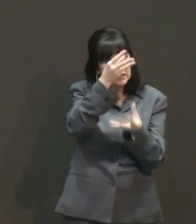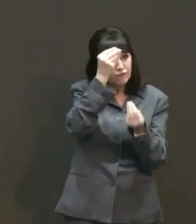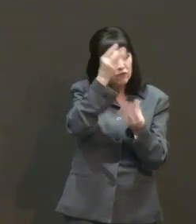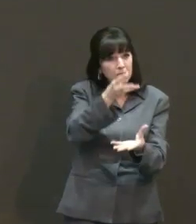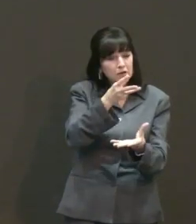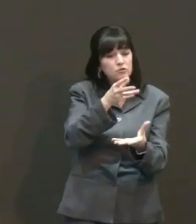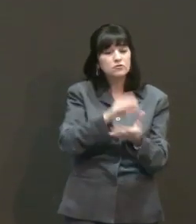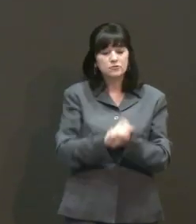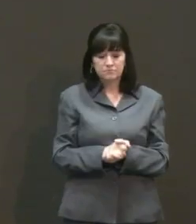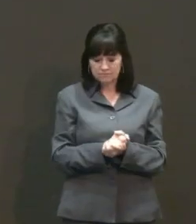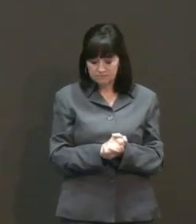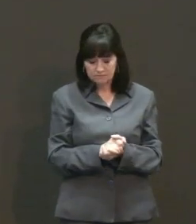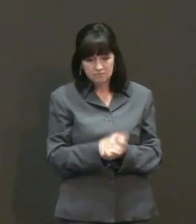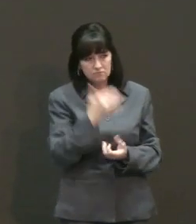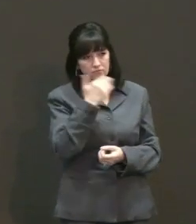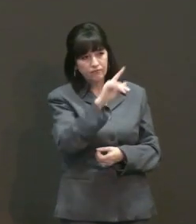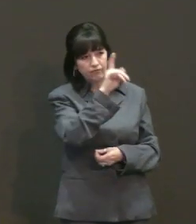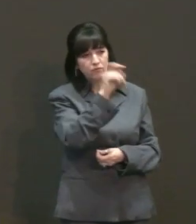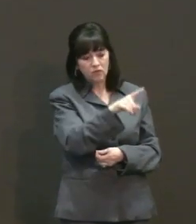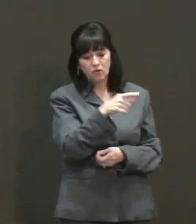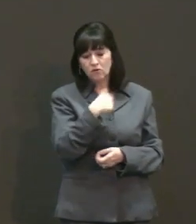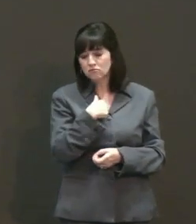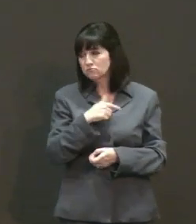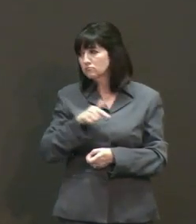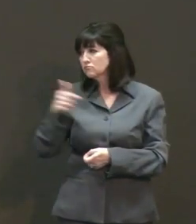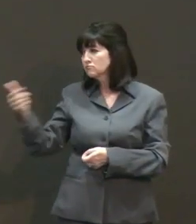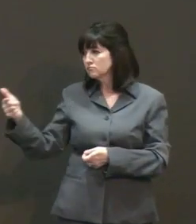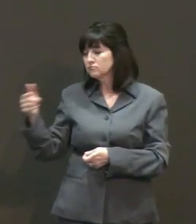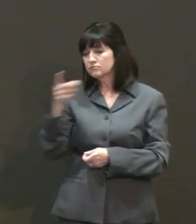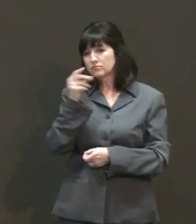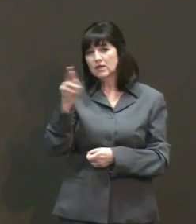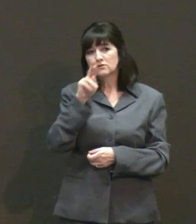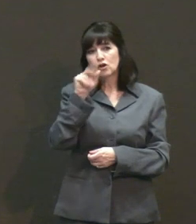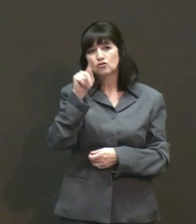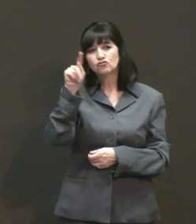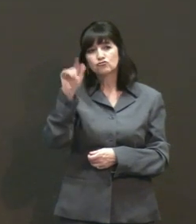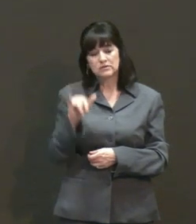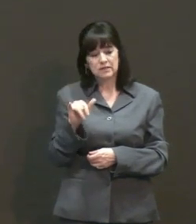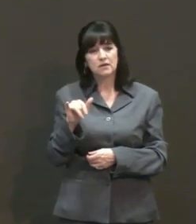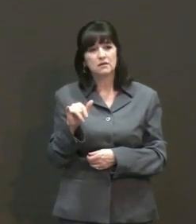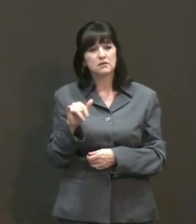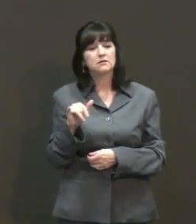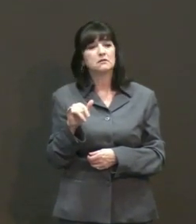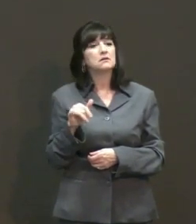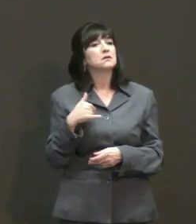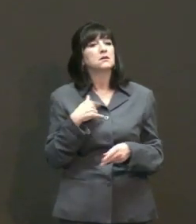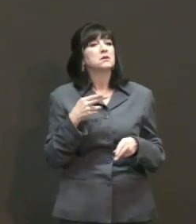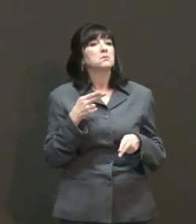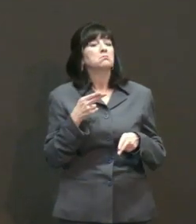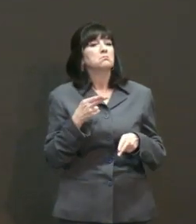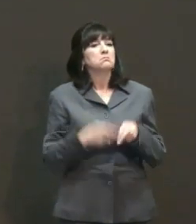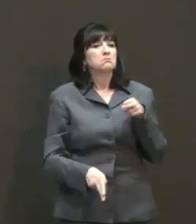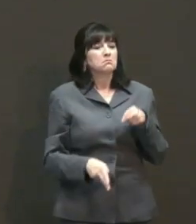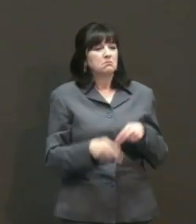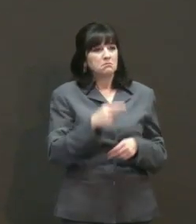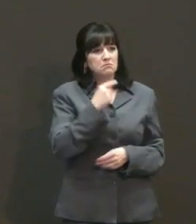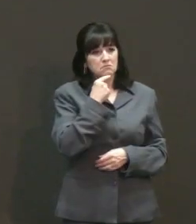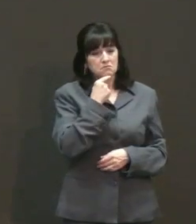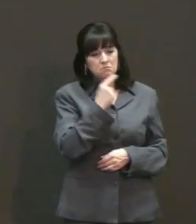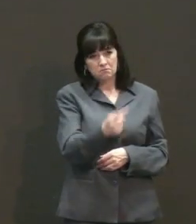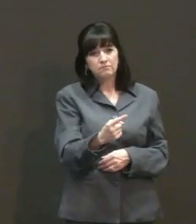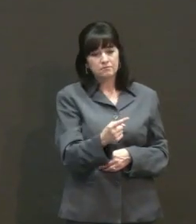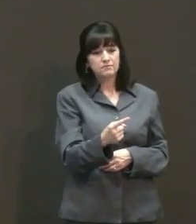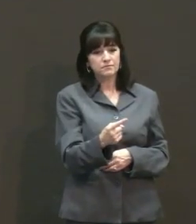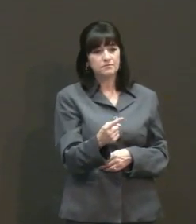Dr. Rattay address it, and I'll just say briefly that, with Delaware, in all of these public health